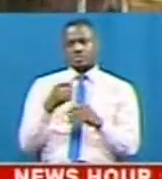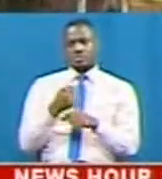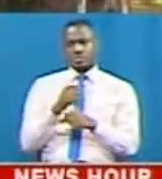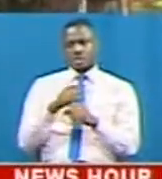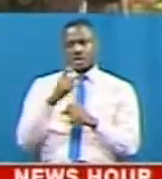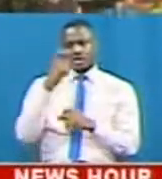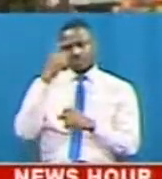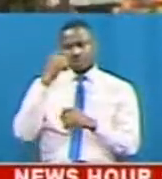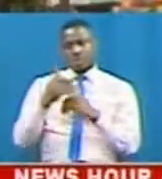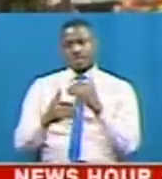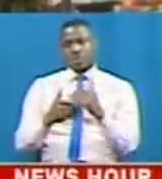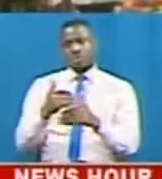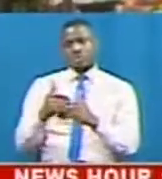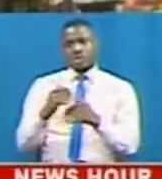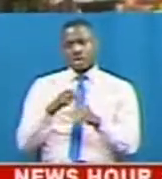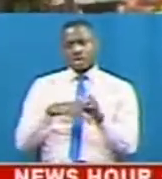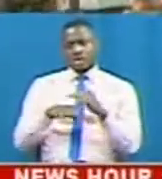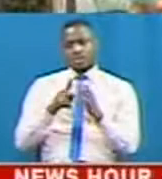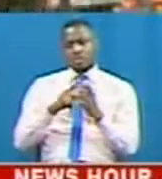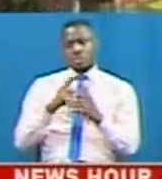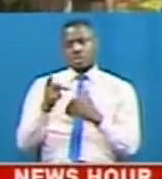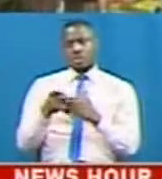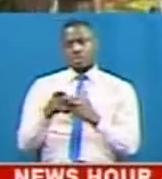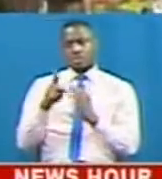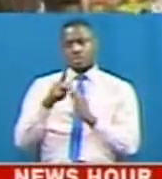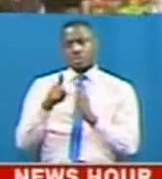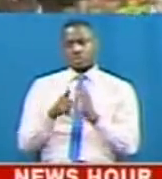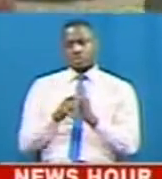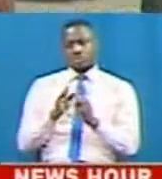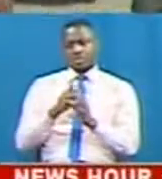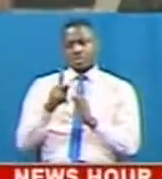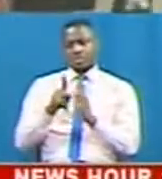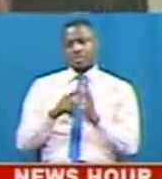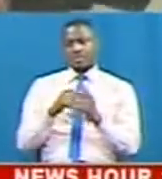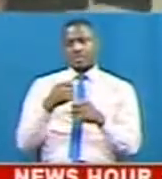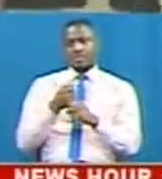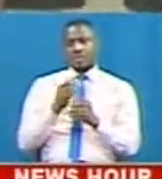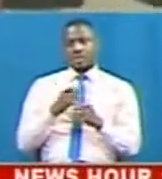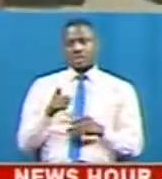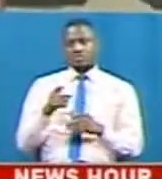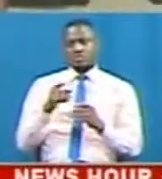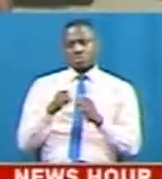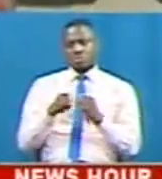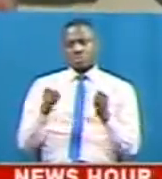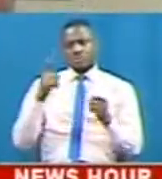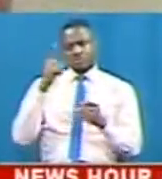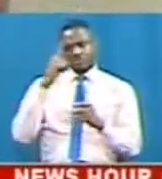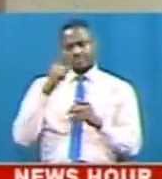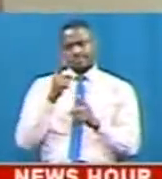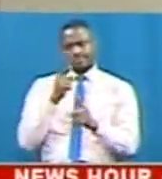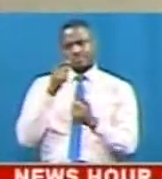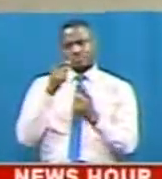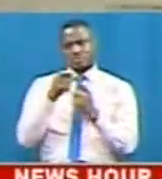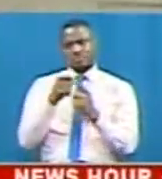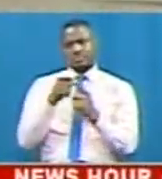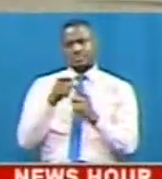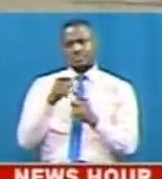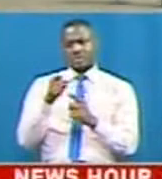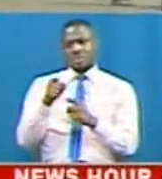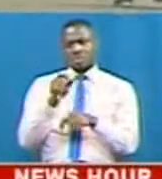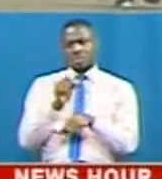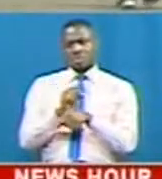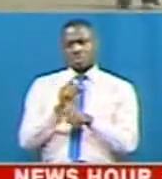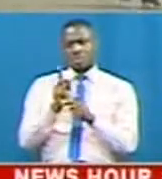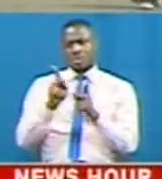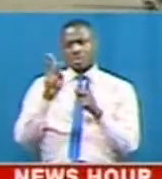governance process. Under the program, policy proposals by all public policymakers will be open for either specific stakeholders or the